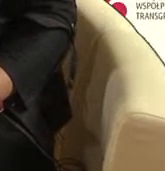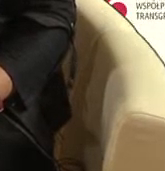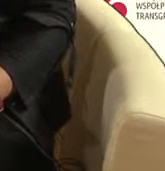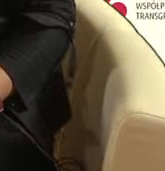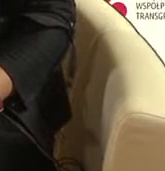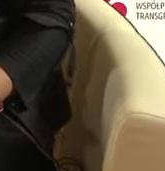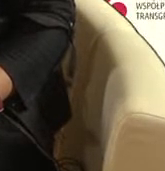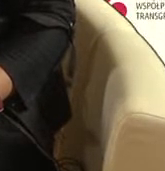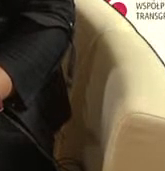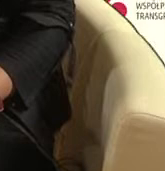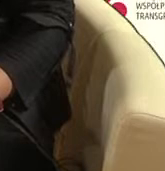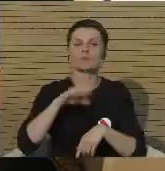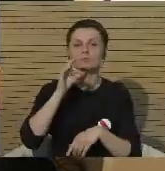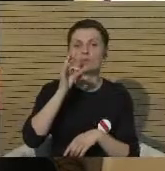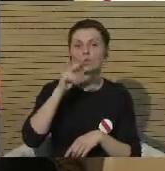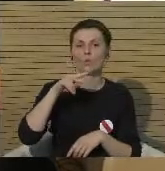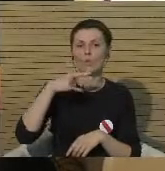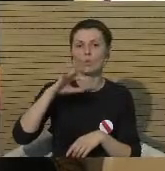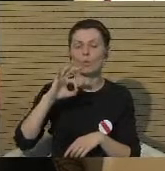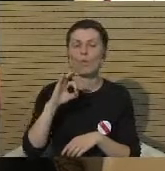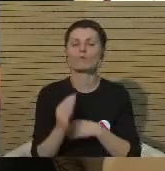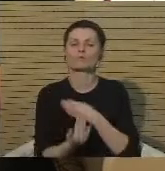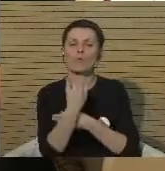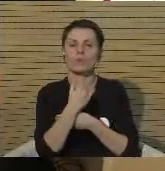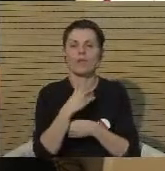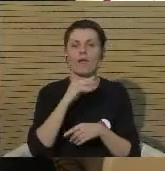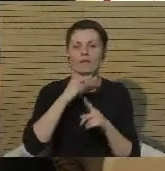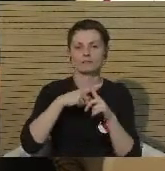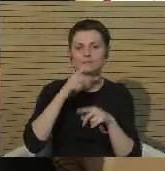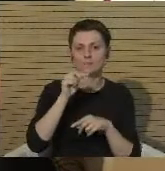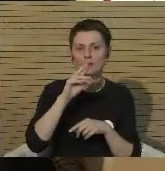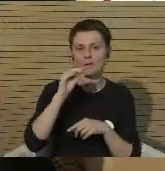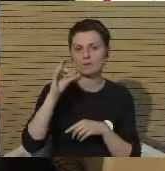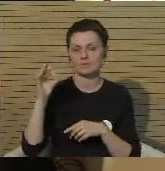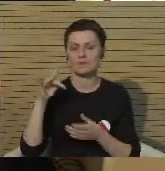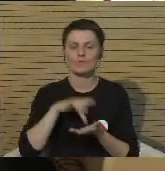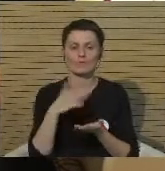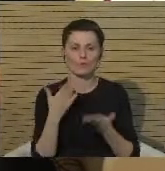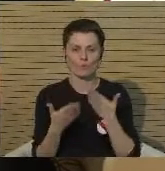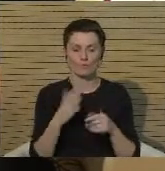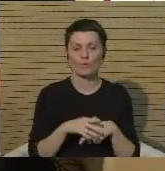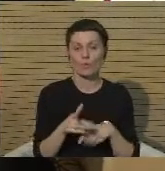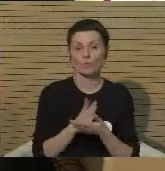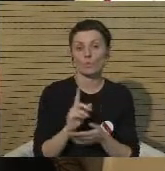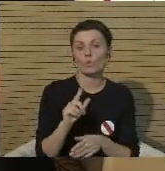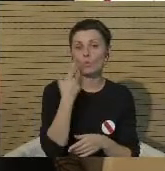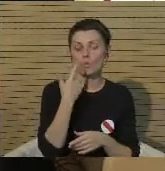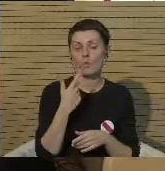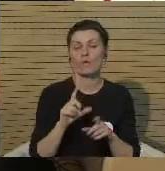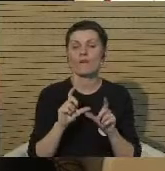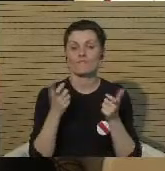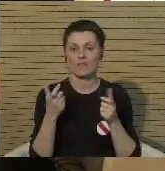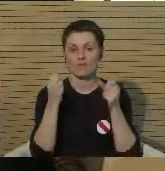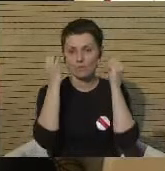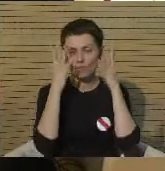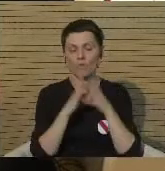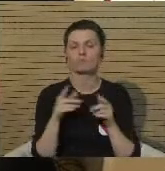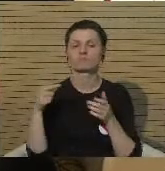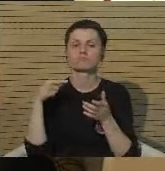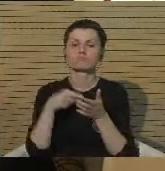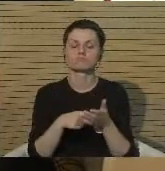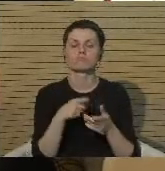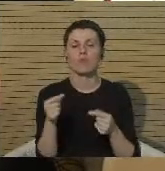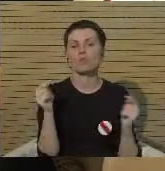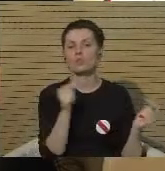Good evening, ladies and gentlemen. Welcome in the study of Eastern Express in Lublin. This is the second event